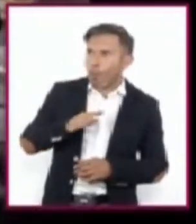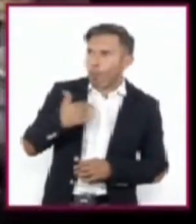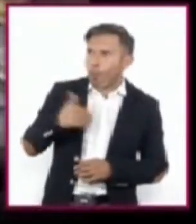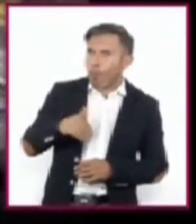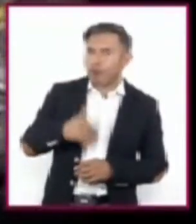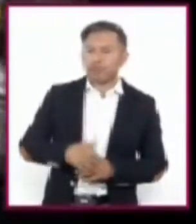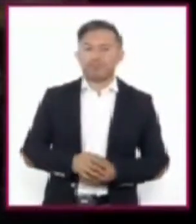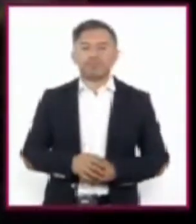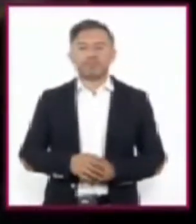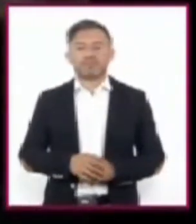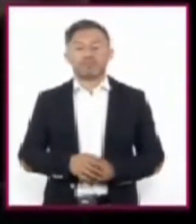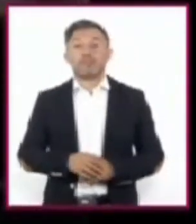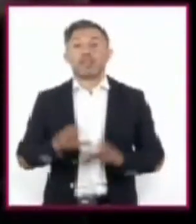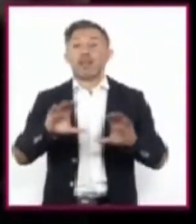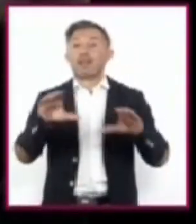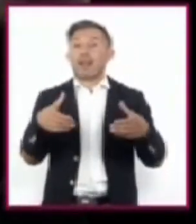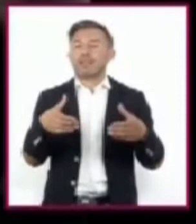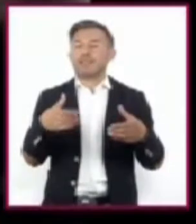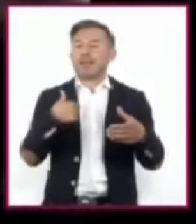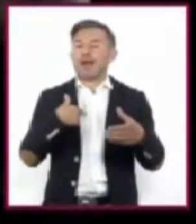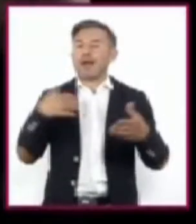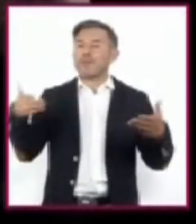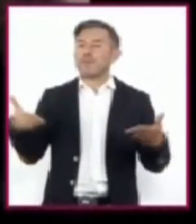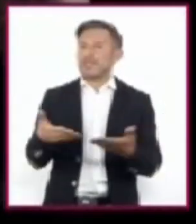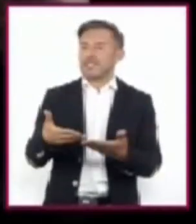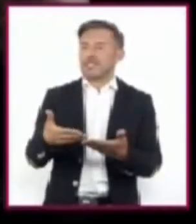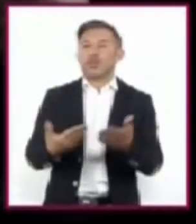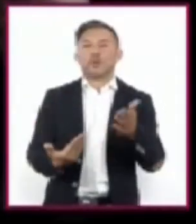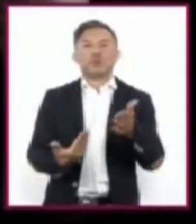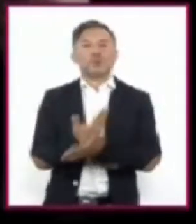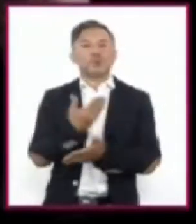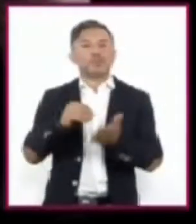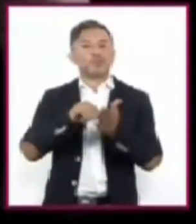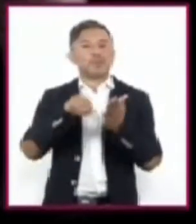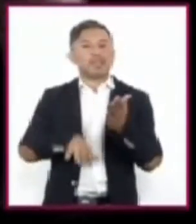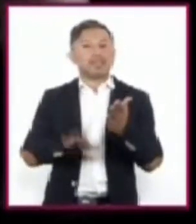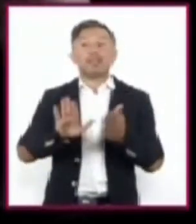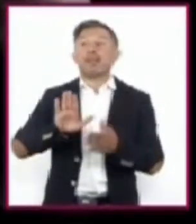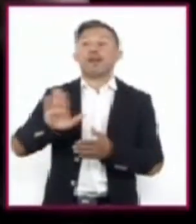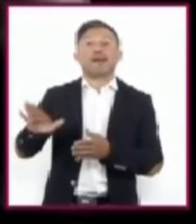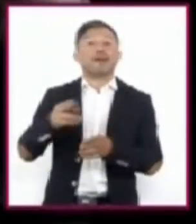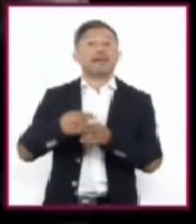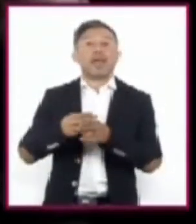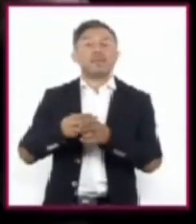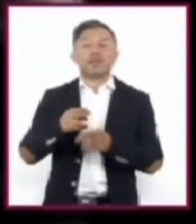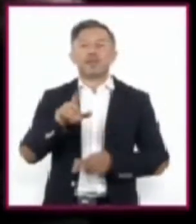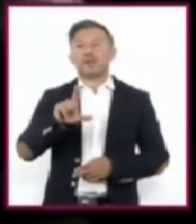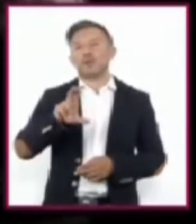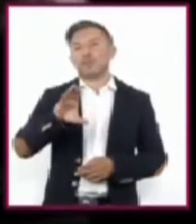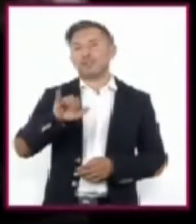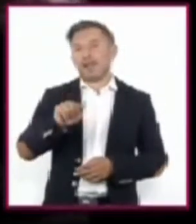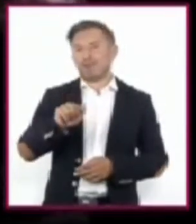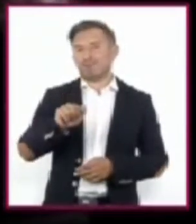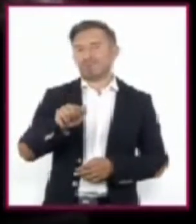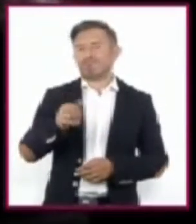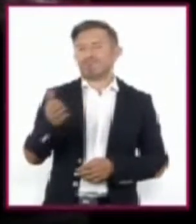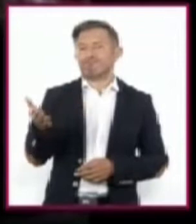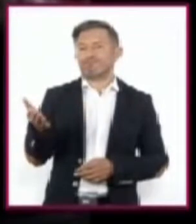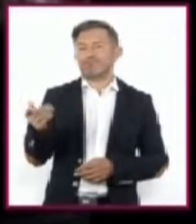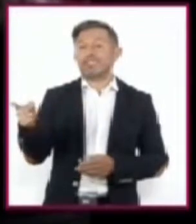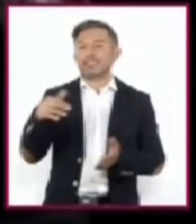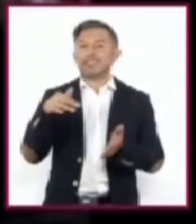Class, I would like you to meet a new student. Her name is Lucia. She studies with